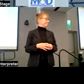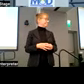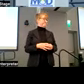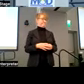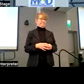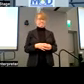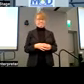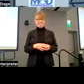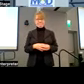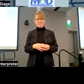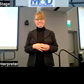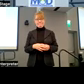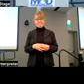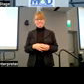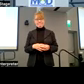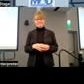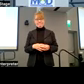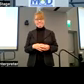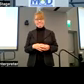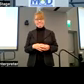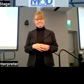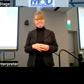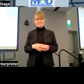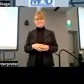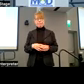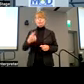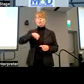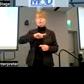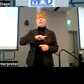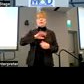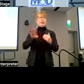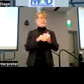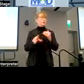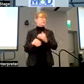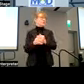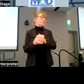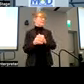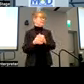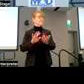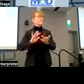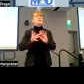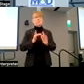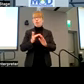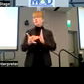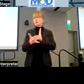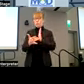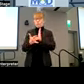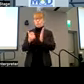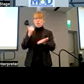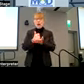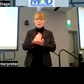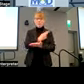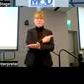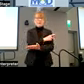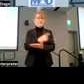We are introducing lots of new digital tools to help improve the patient experience. We want to make sure that all of our patients